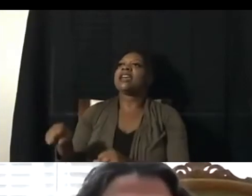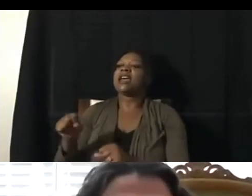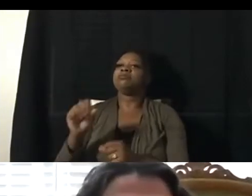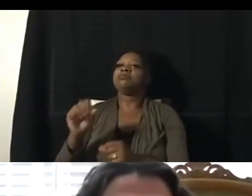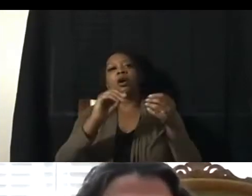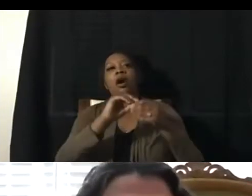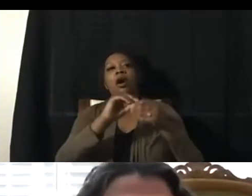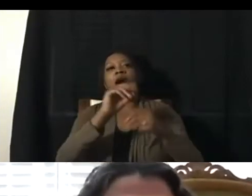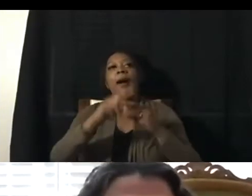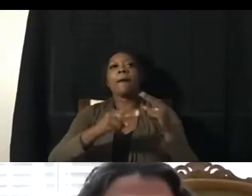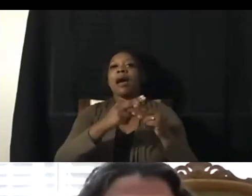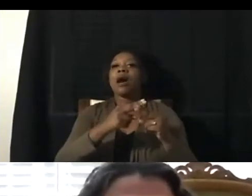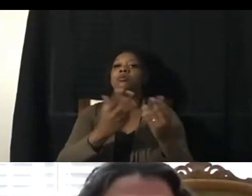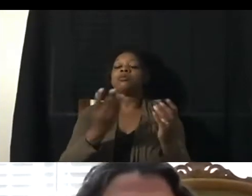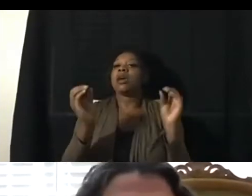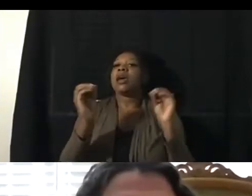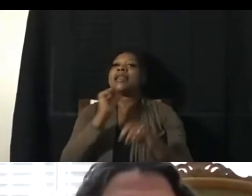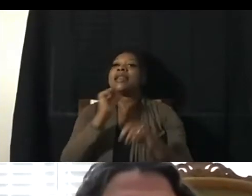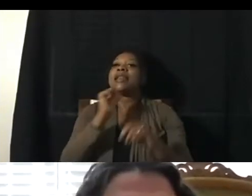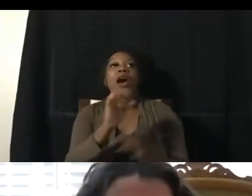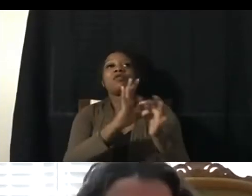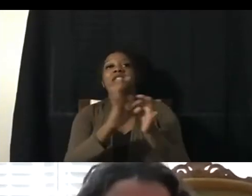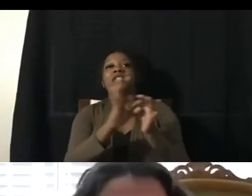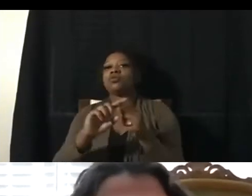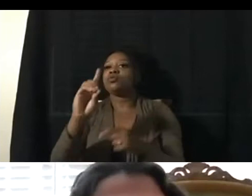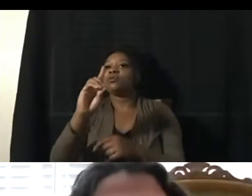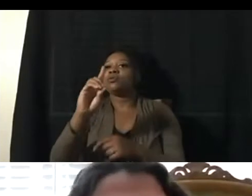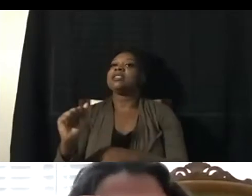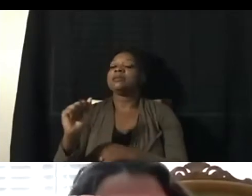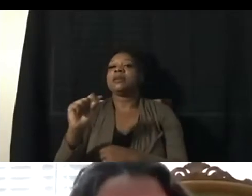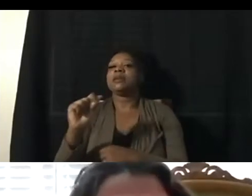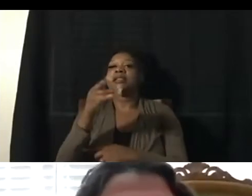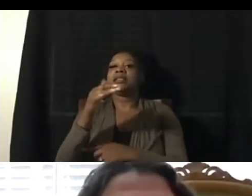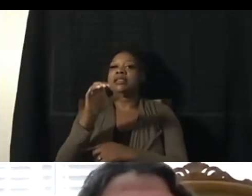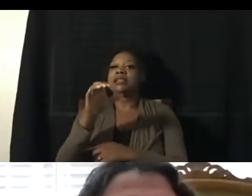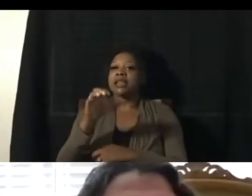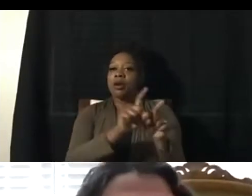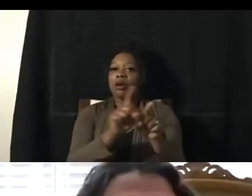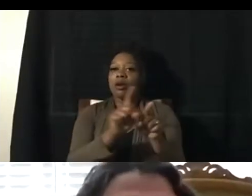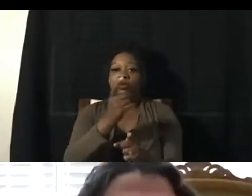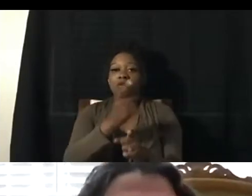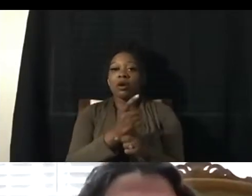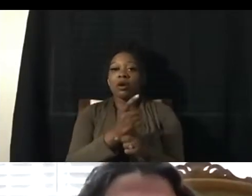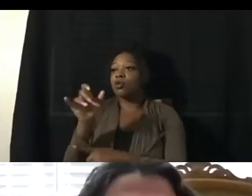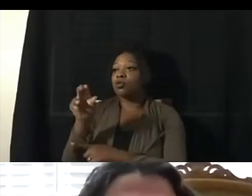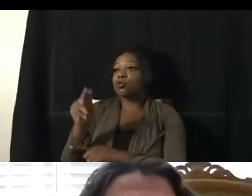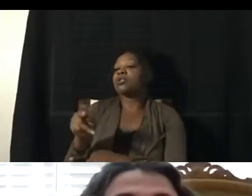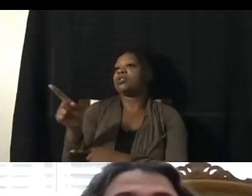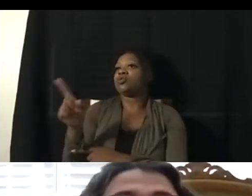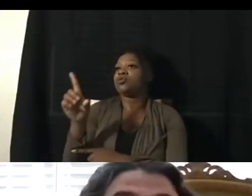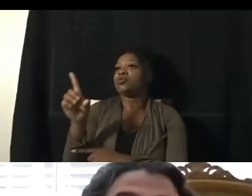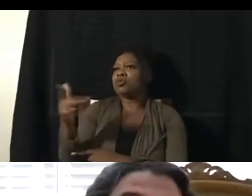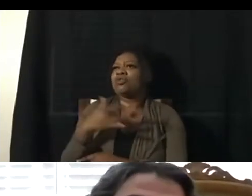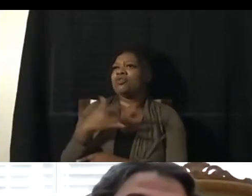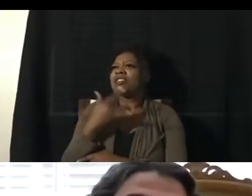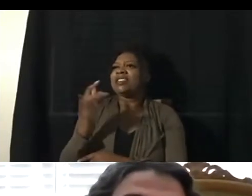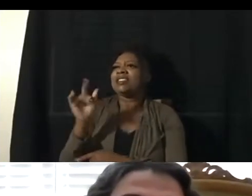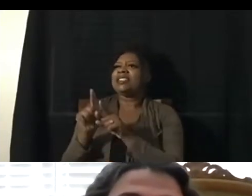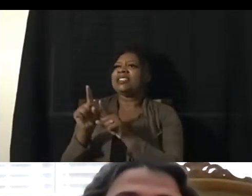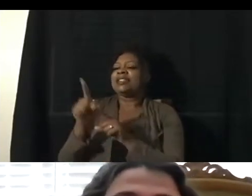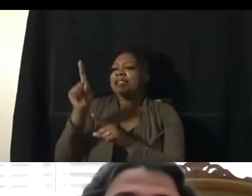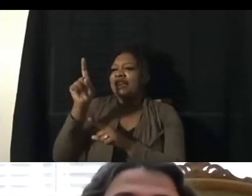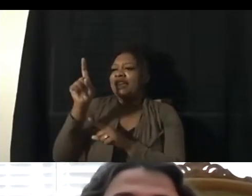Kristen, you're on this panel because you're an awesome reporter, not just because you have a disability. You know, so do you ever feel pigeonholed? Sometimes,